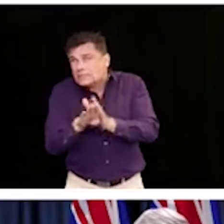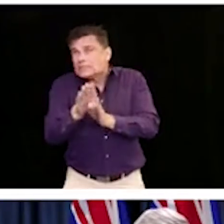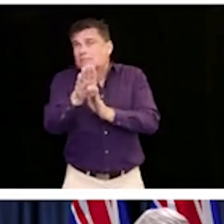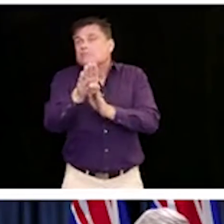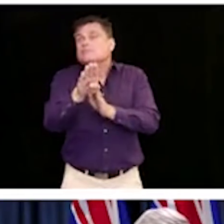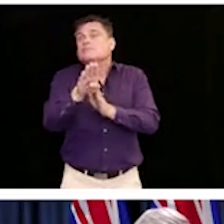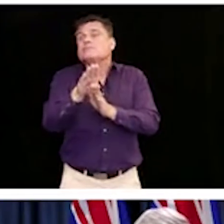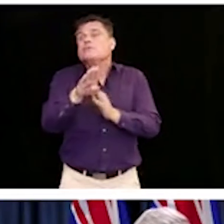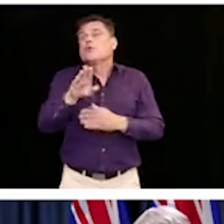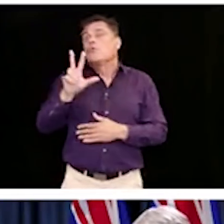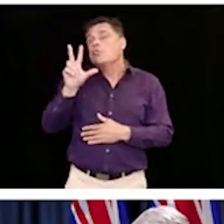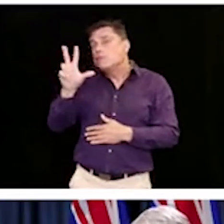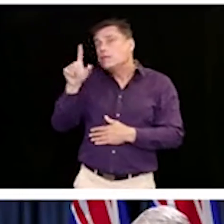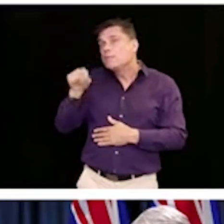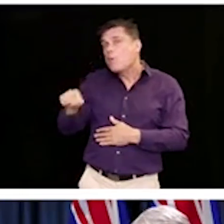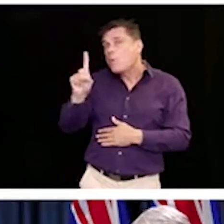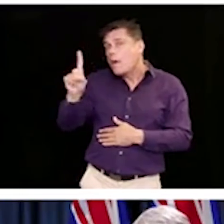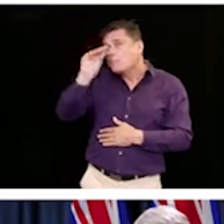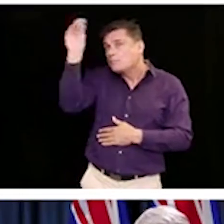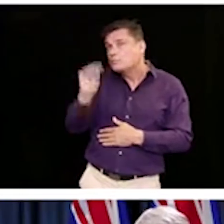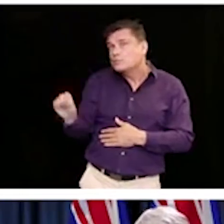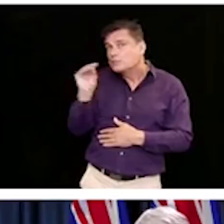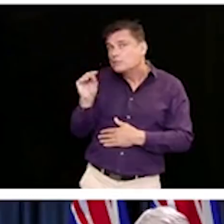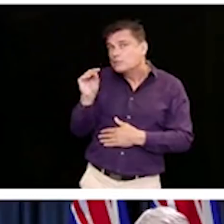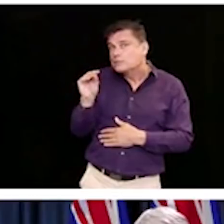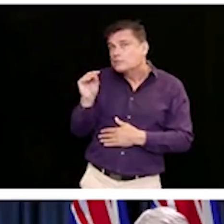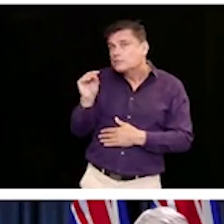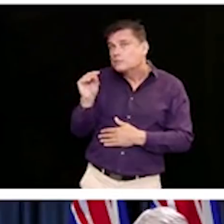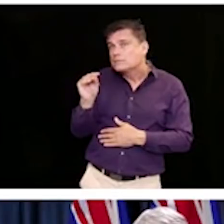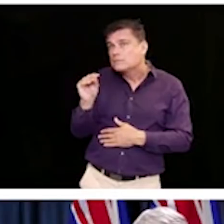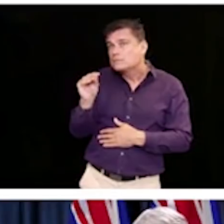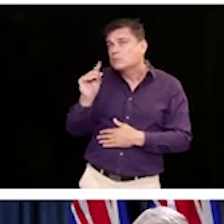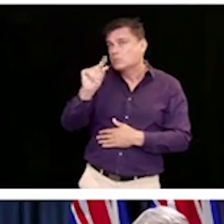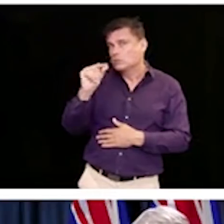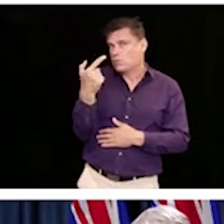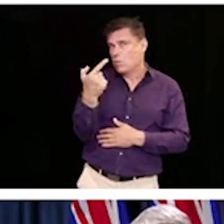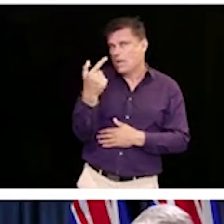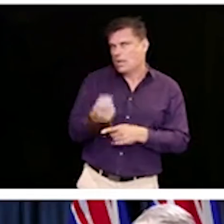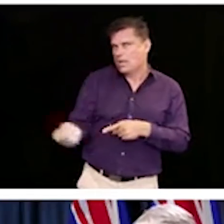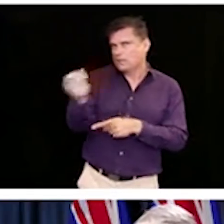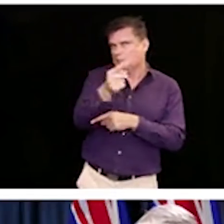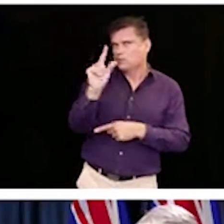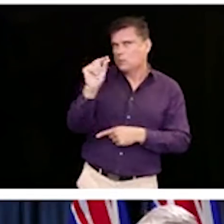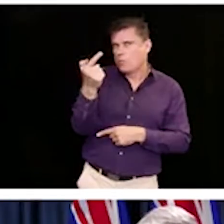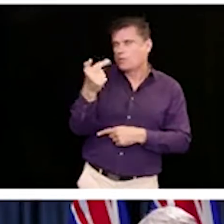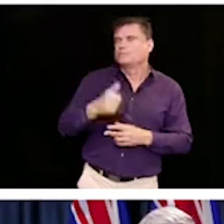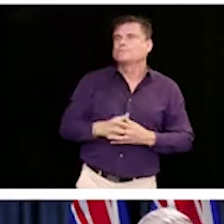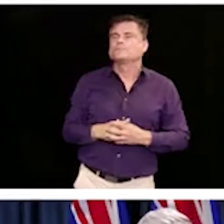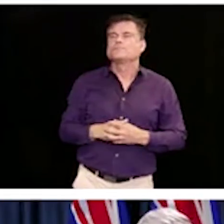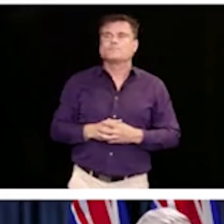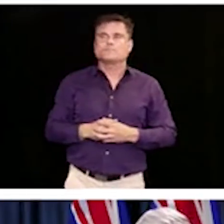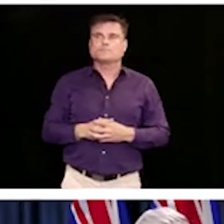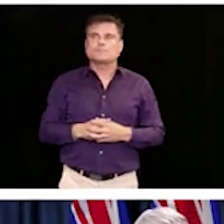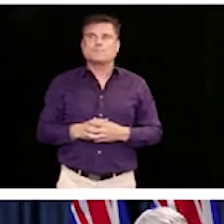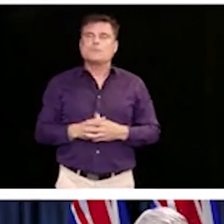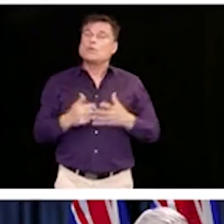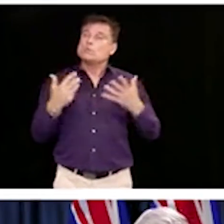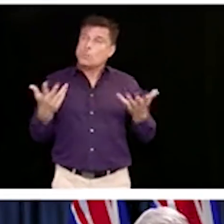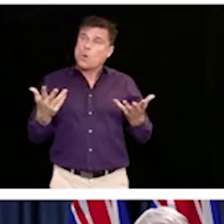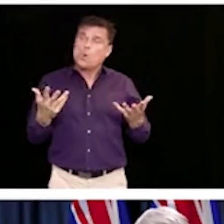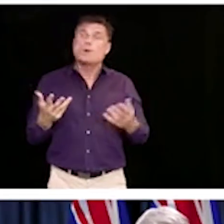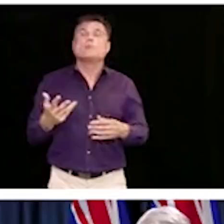grow back by 3.1% by 2021. So just for a moment to put that in